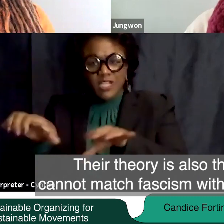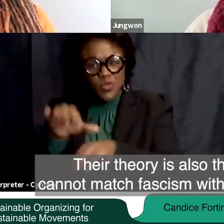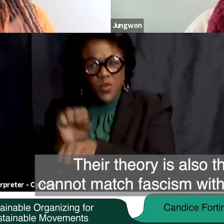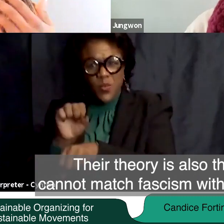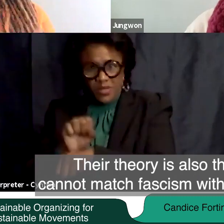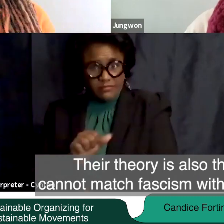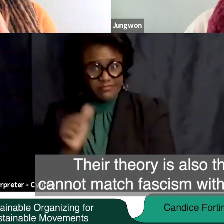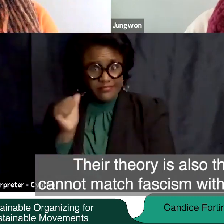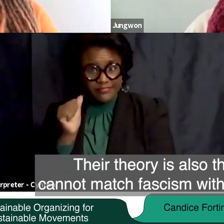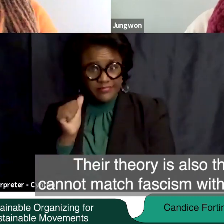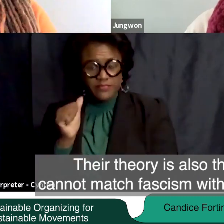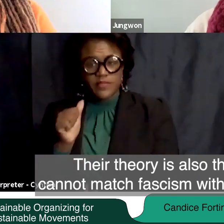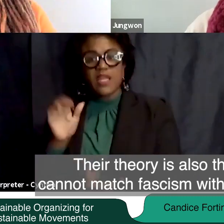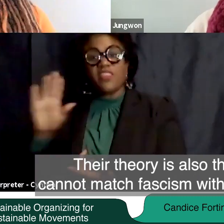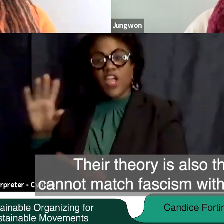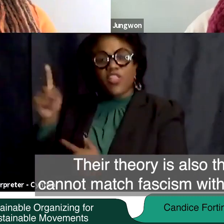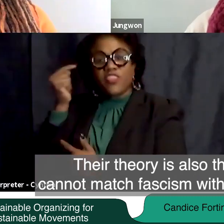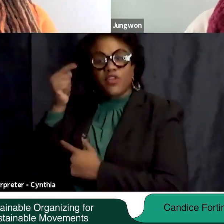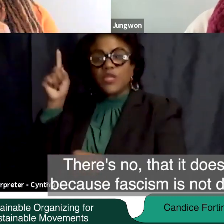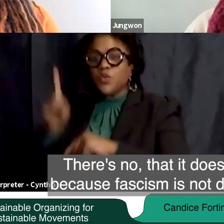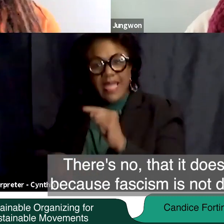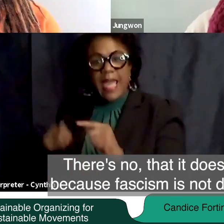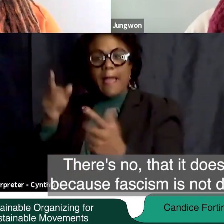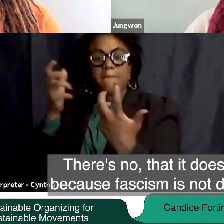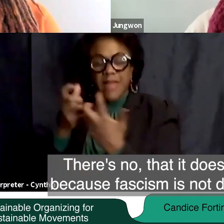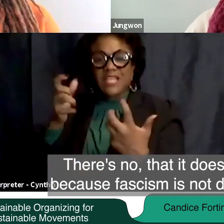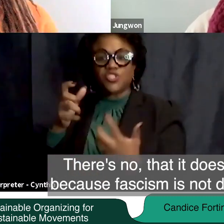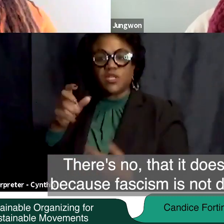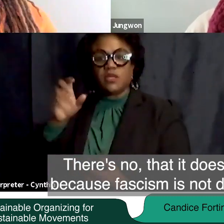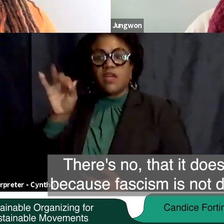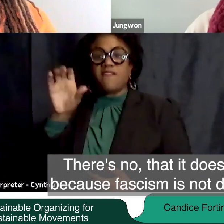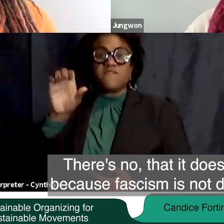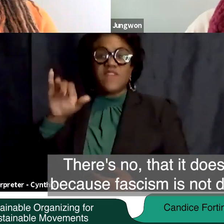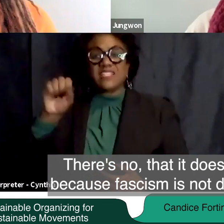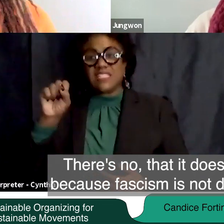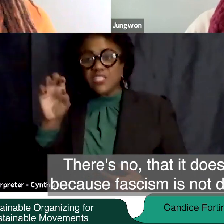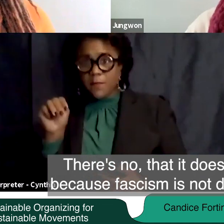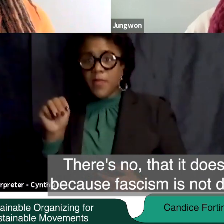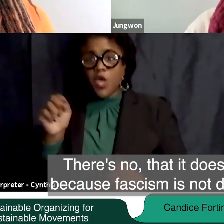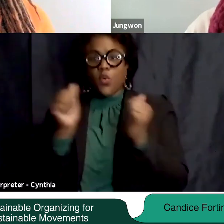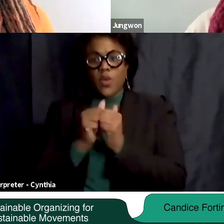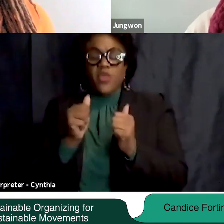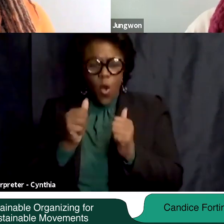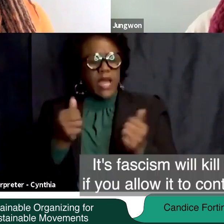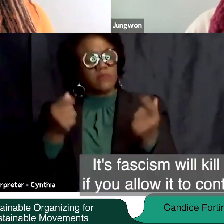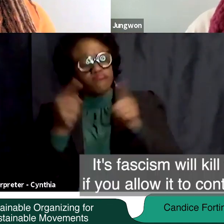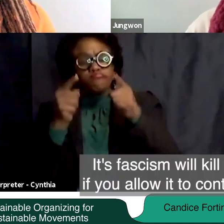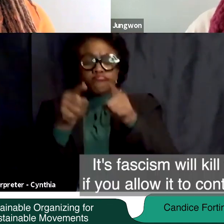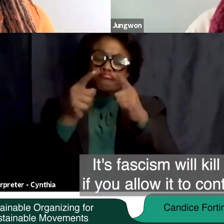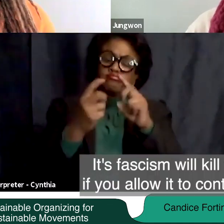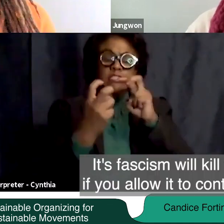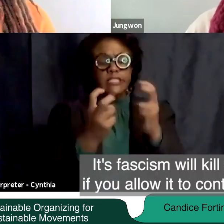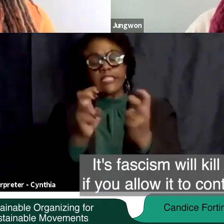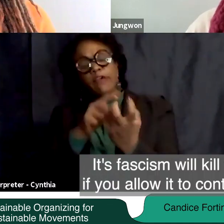also that you cannot match fascism with diplomacy. That it doesn't work because fascism is not diplomatic.